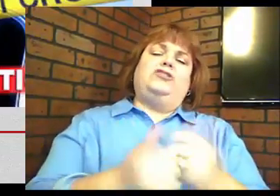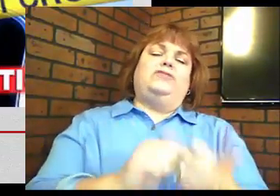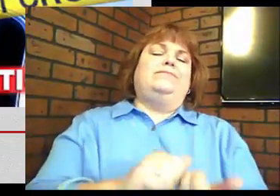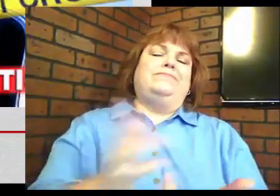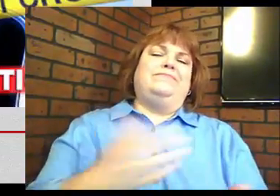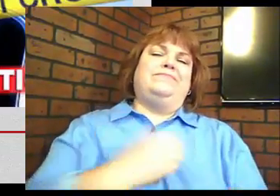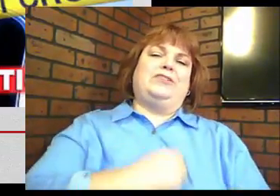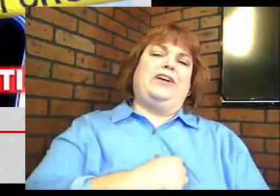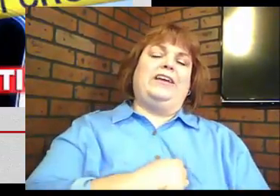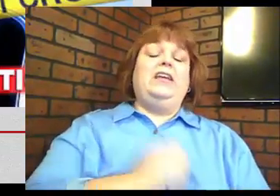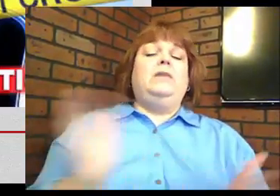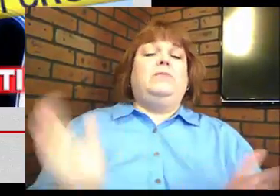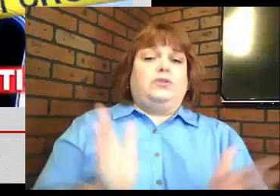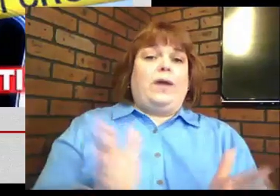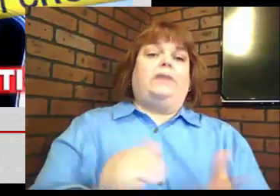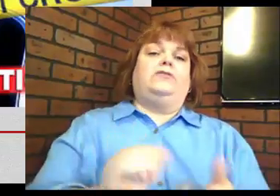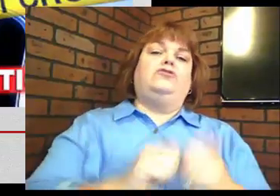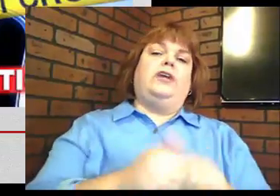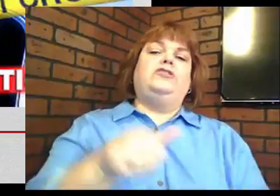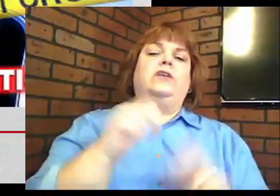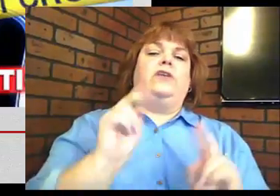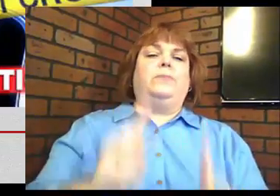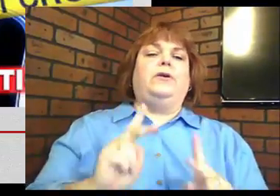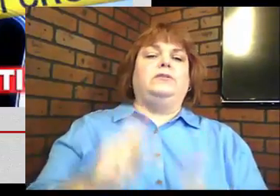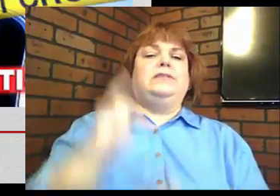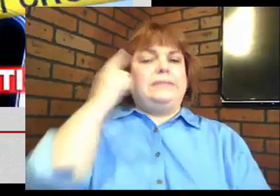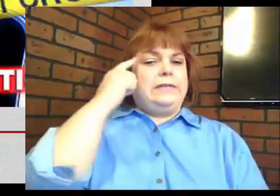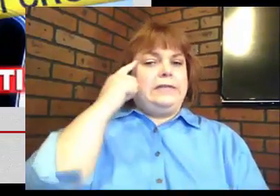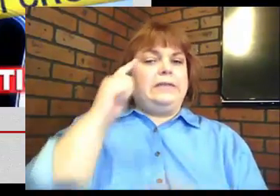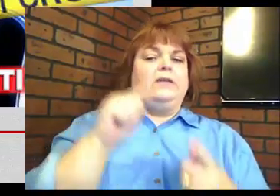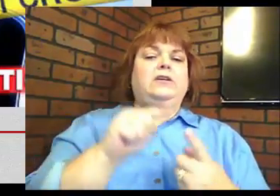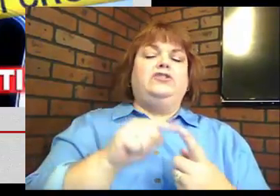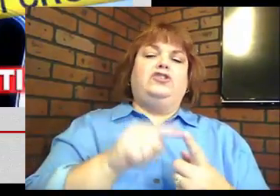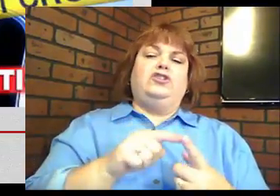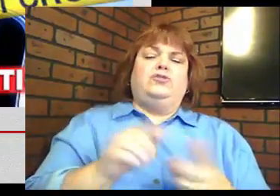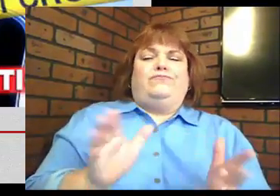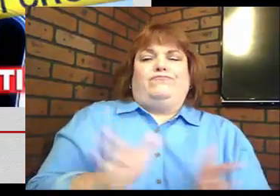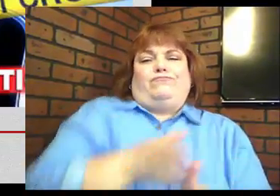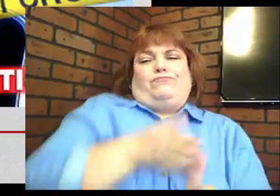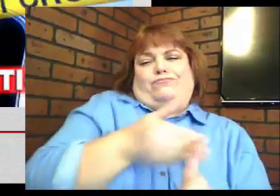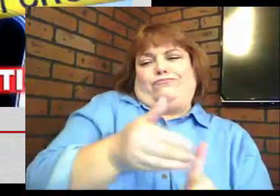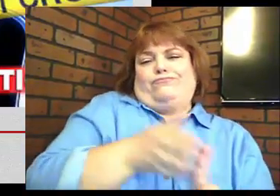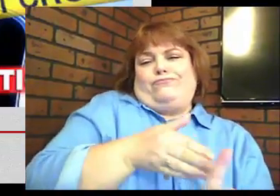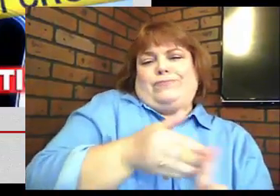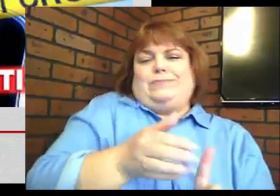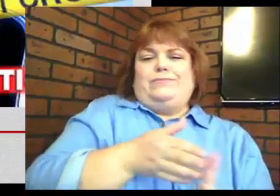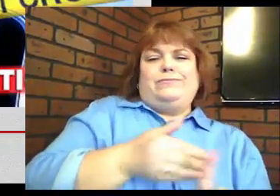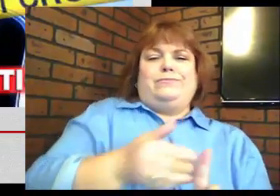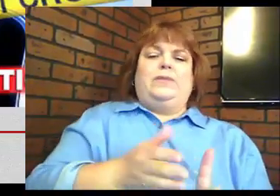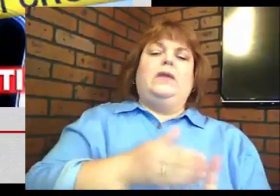opposite. Investigating. Is it true or not true?